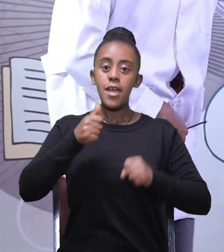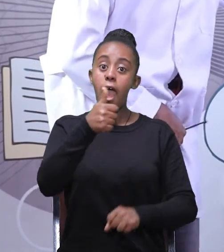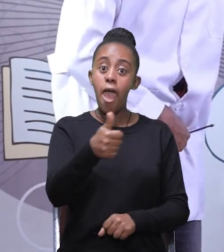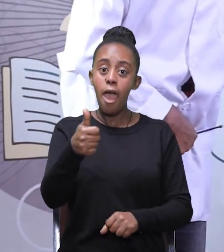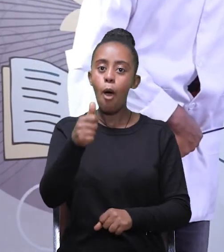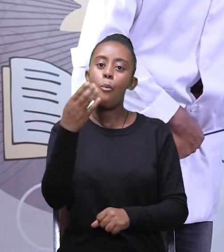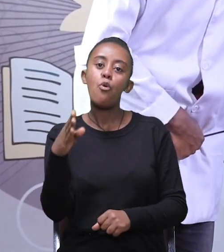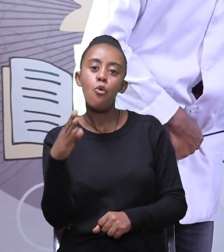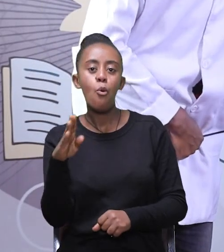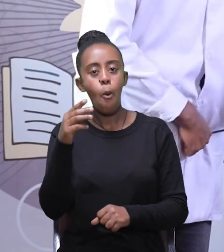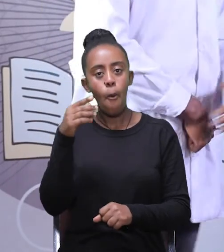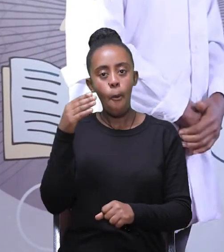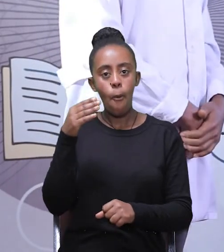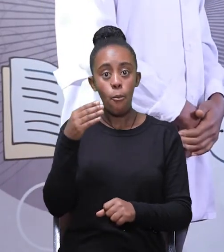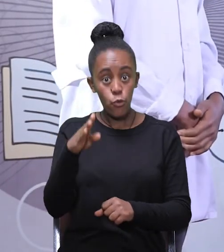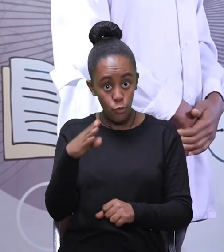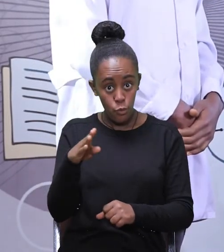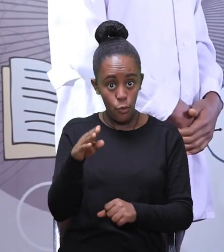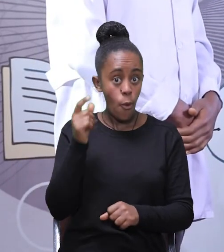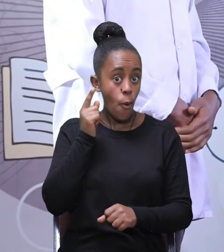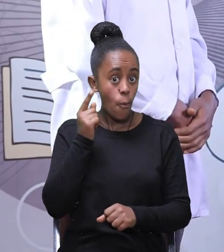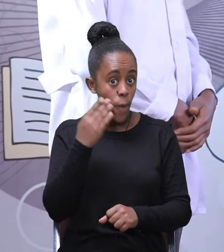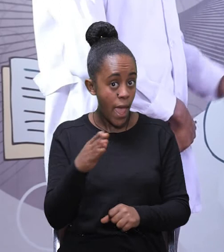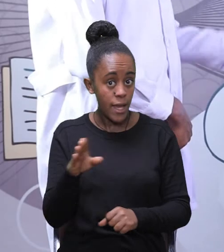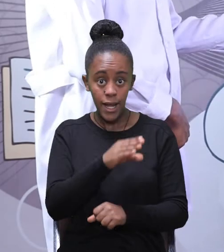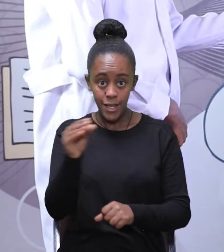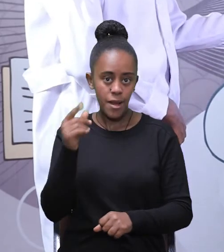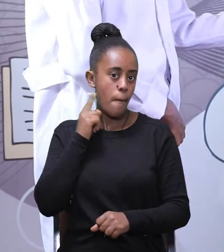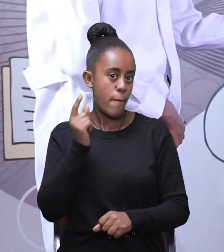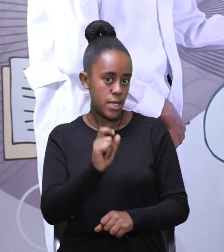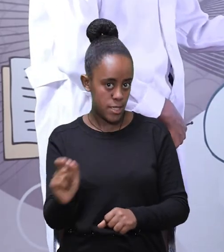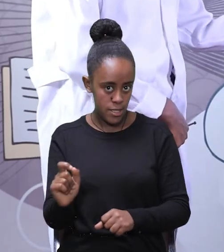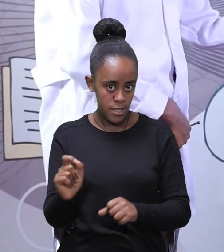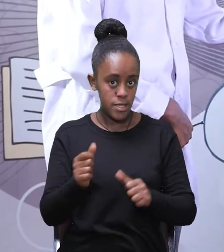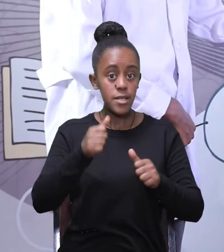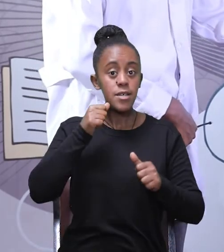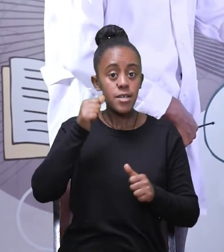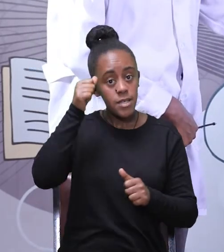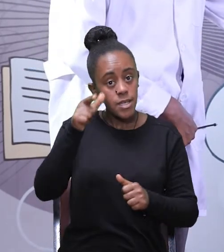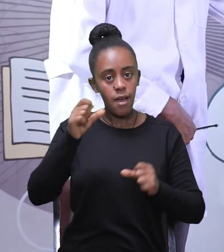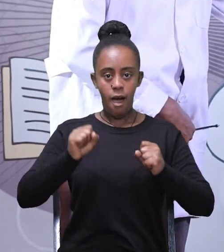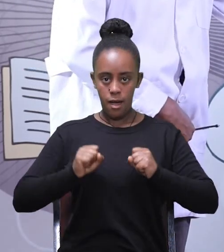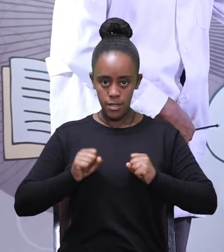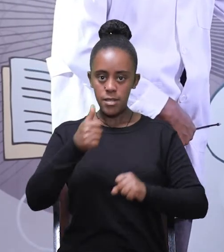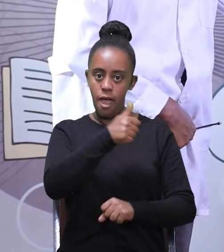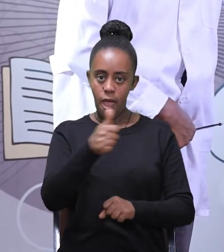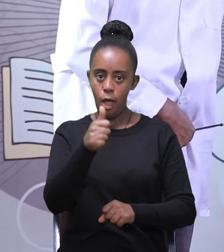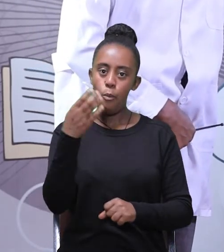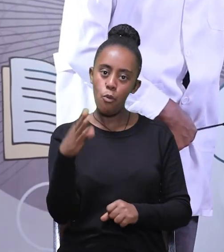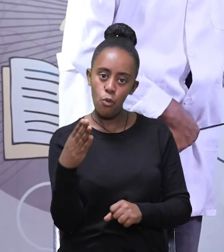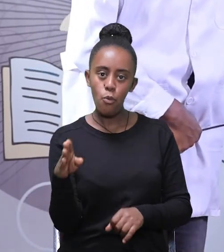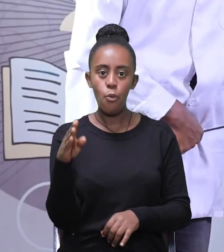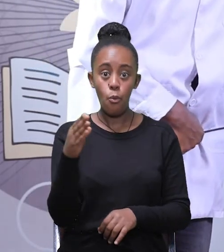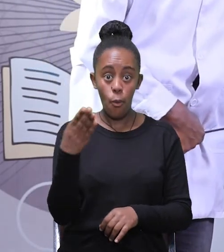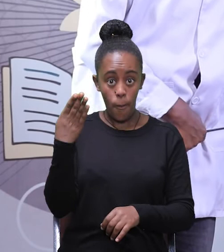pen and a yellow pencil. I repeat it. He has a blue pen